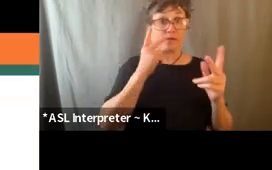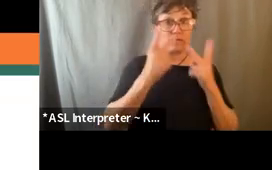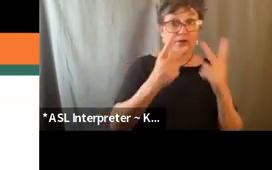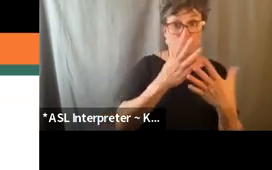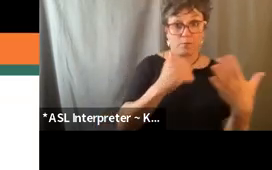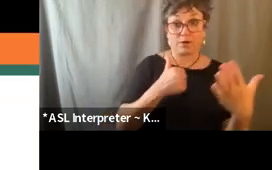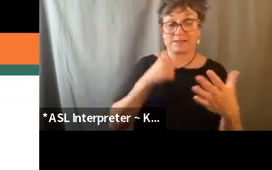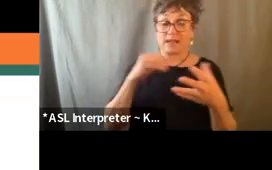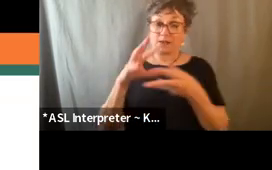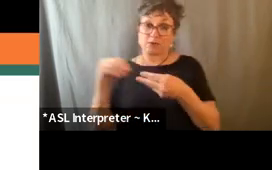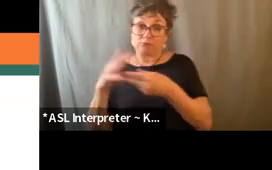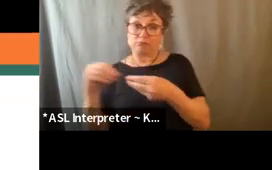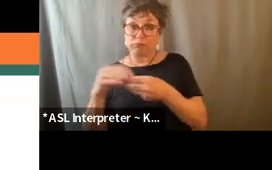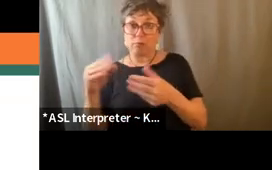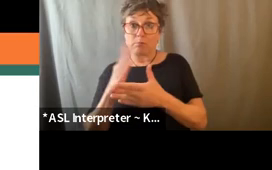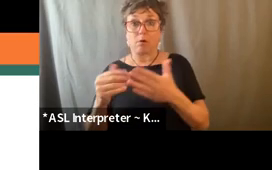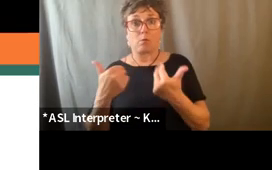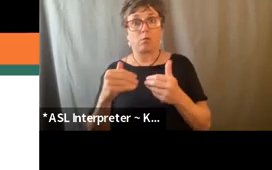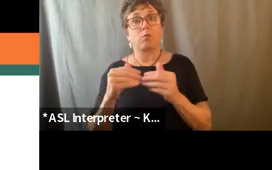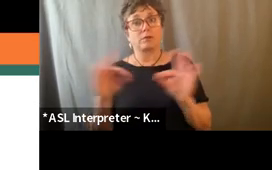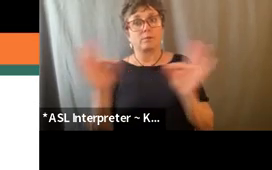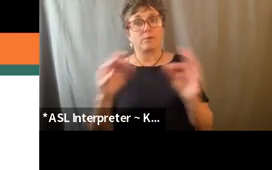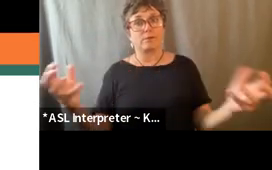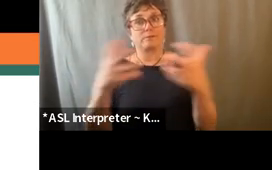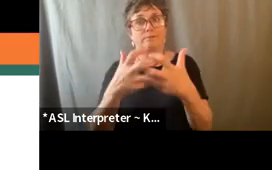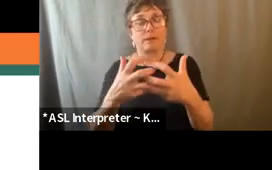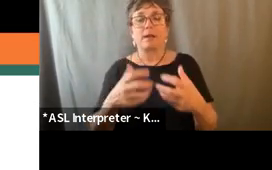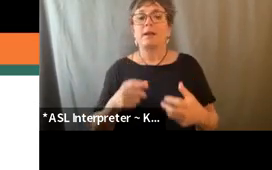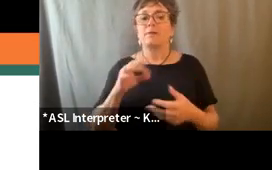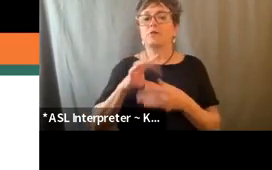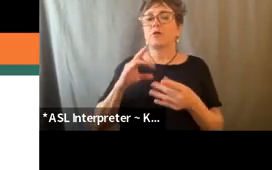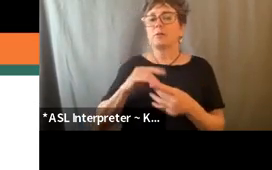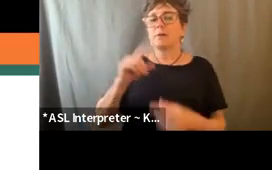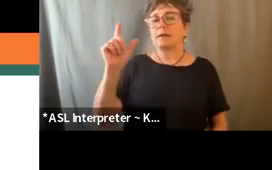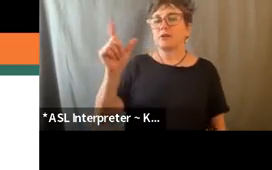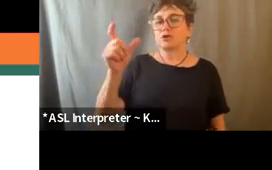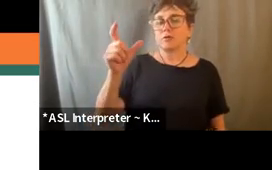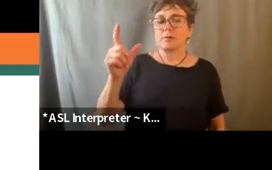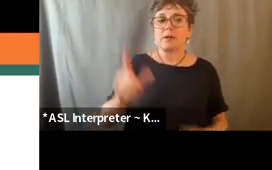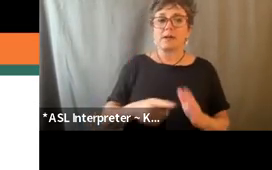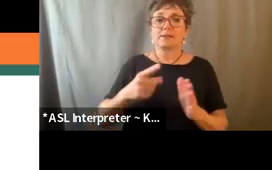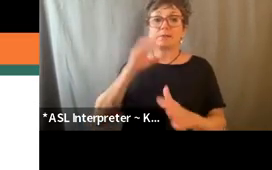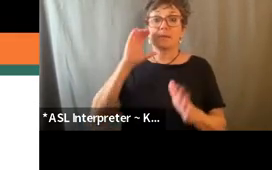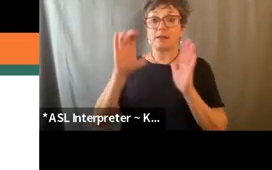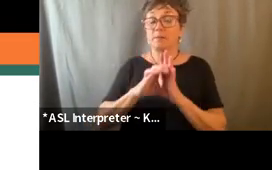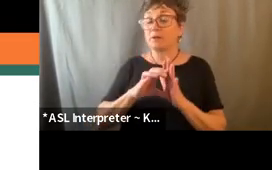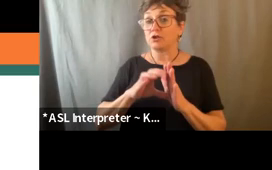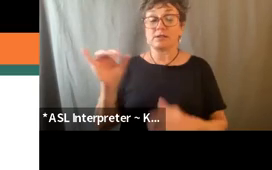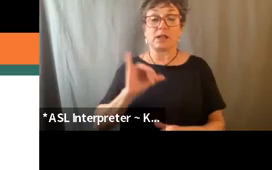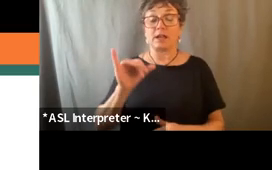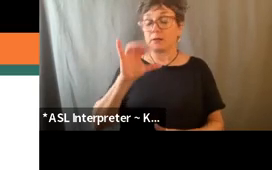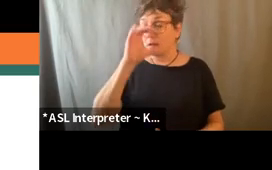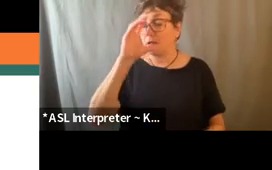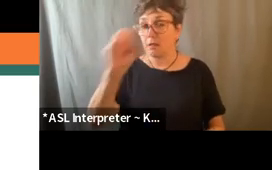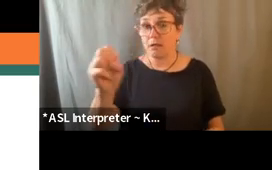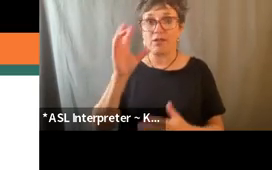platform, especially. And so if you're talking about Instagram, sometimes that image can be the most attention grabbing. And so what I like to see